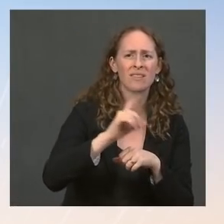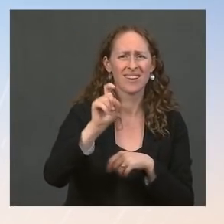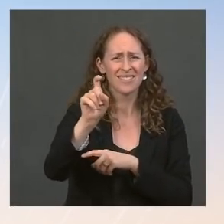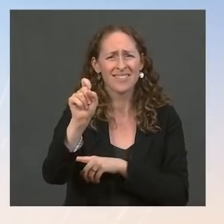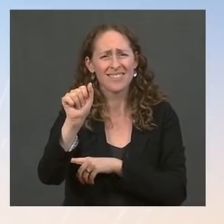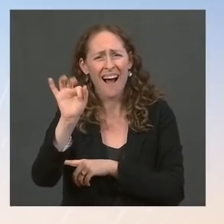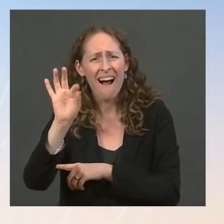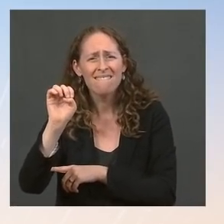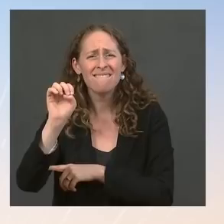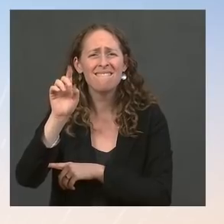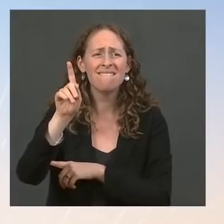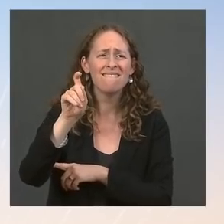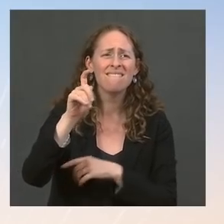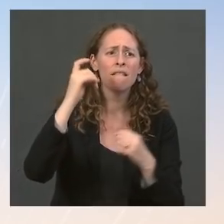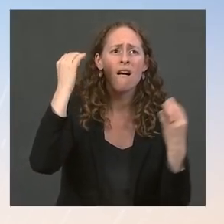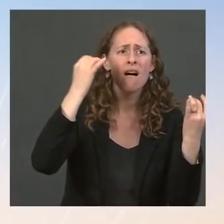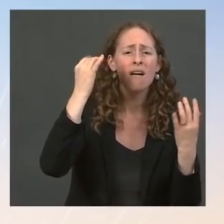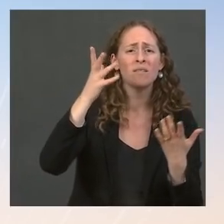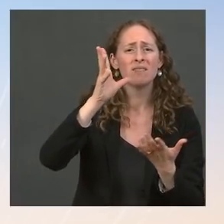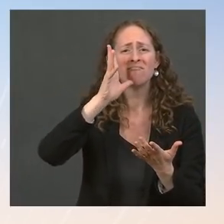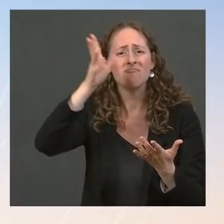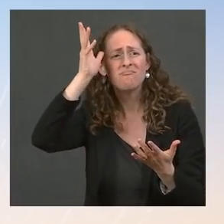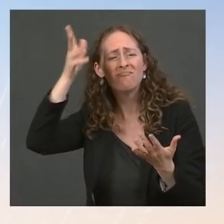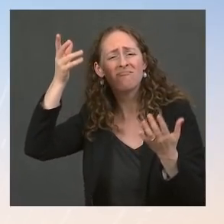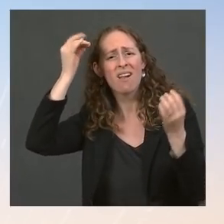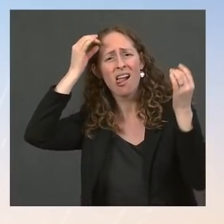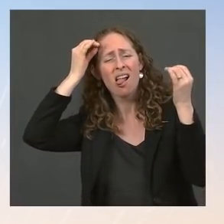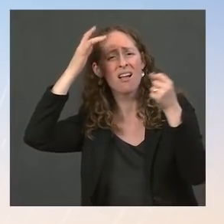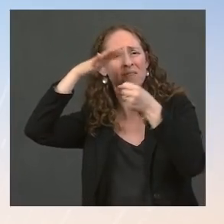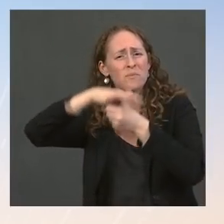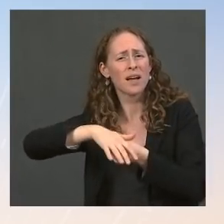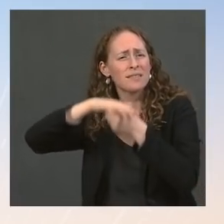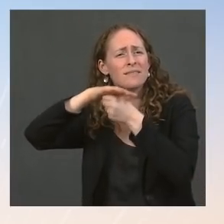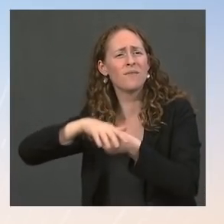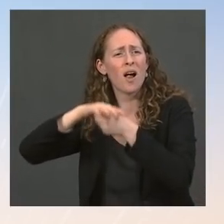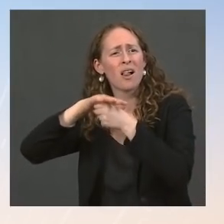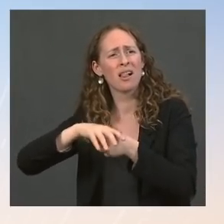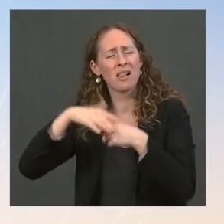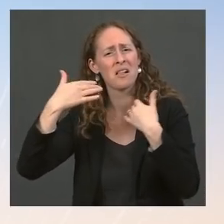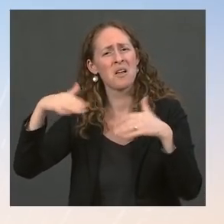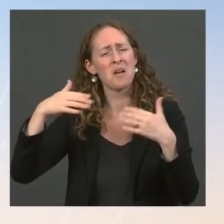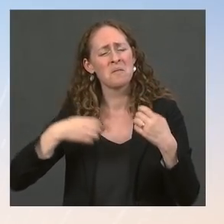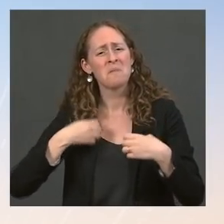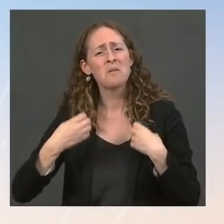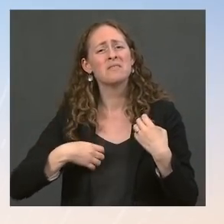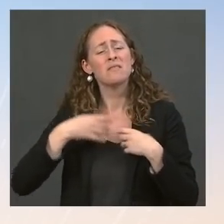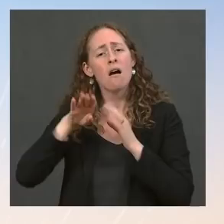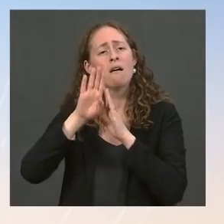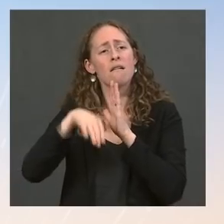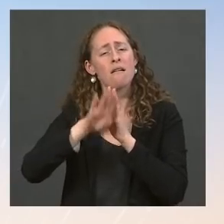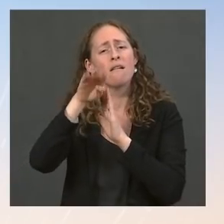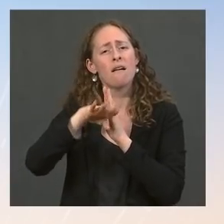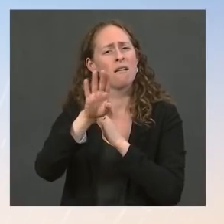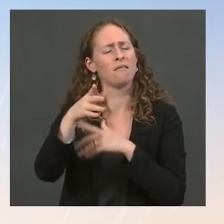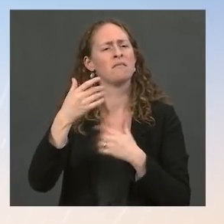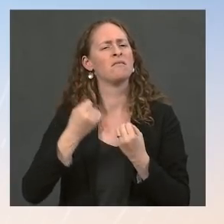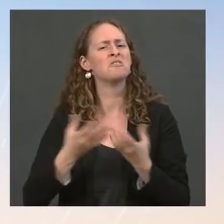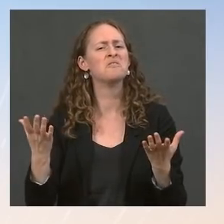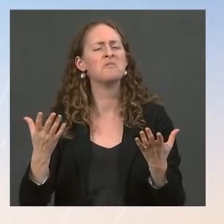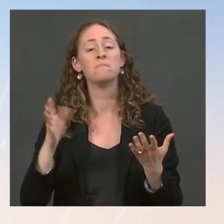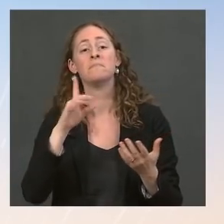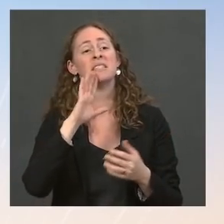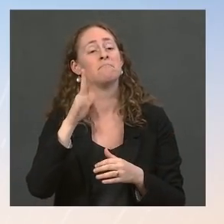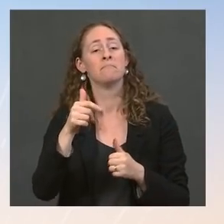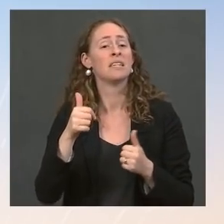their grandparents. That's frustrating. That's hard. That's emotionally exhausting. We recognize that. The best thing we can do is